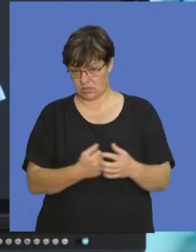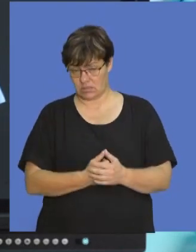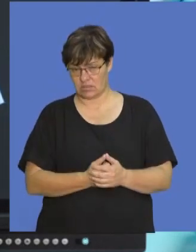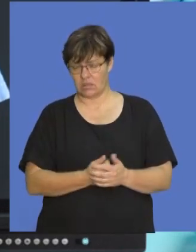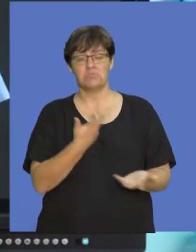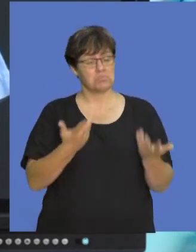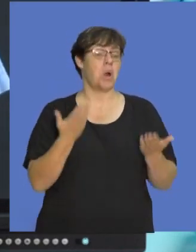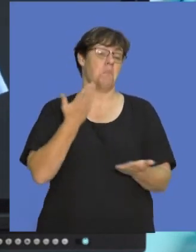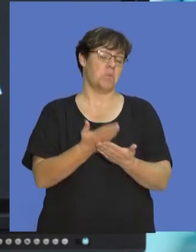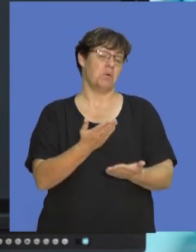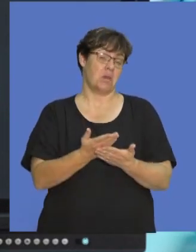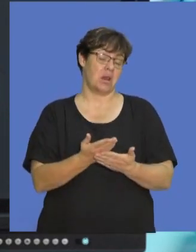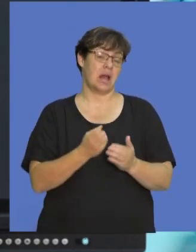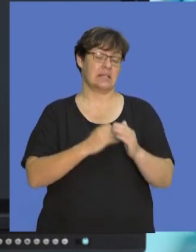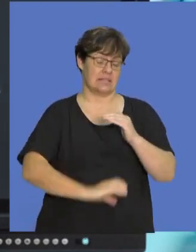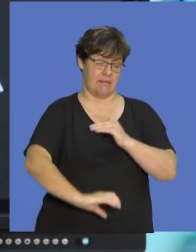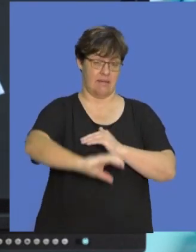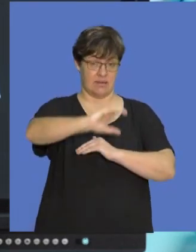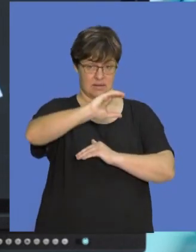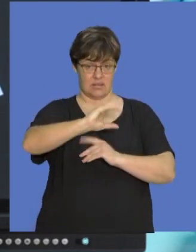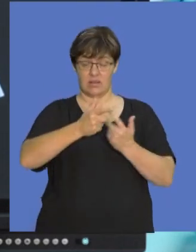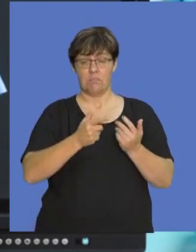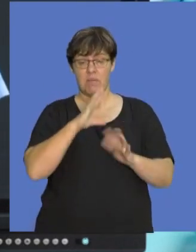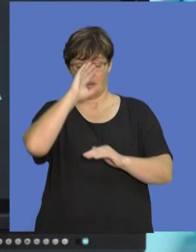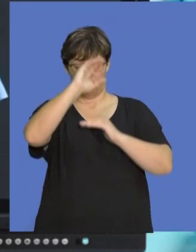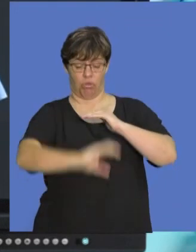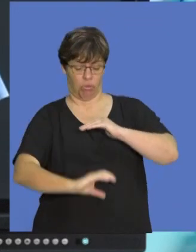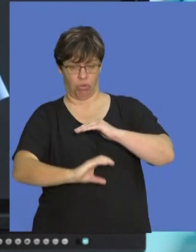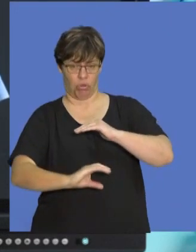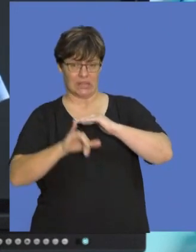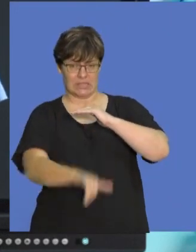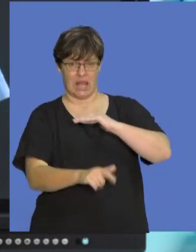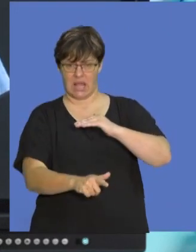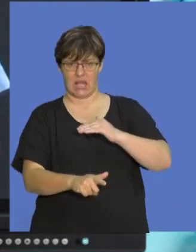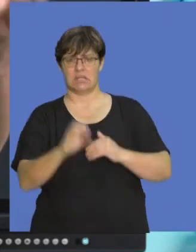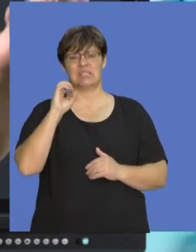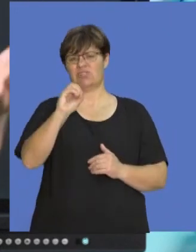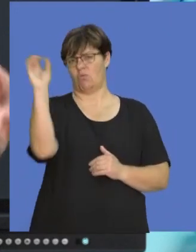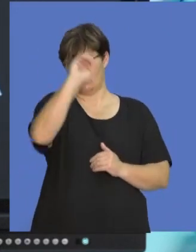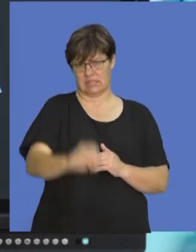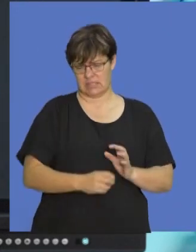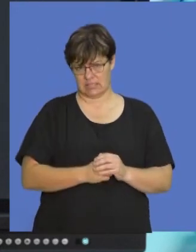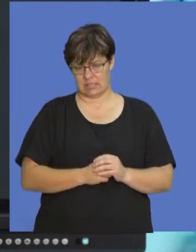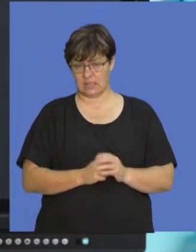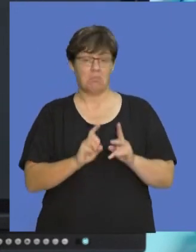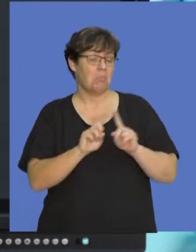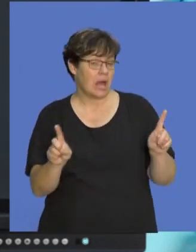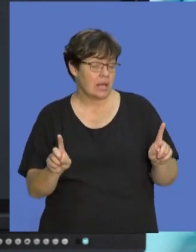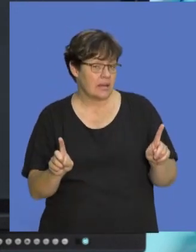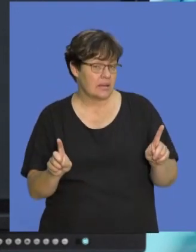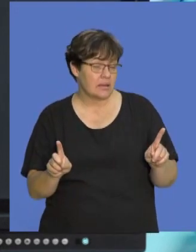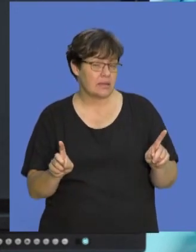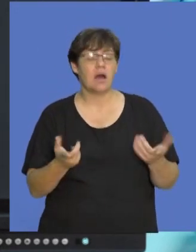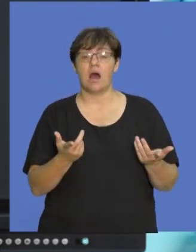up. So I could say the probability of the sun not coming up is absolutely zero. On the other